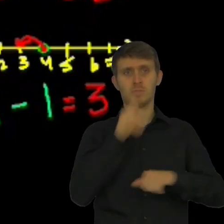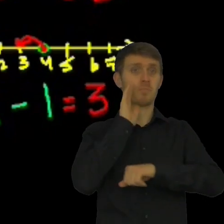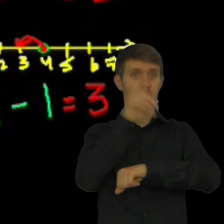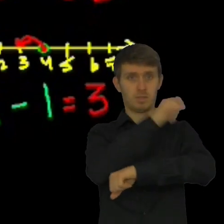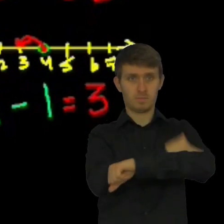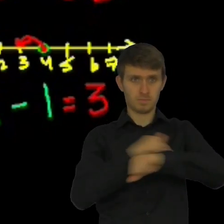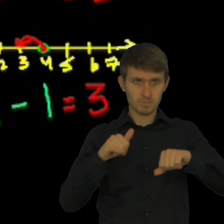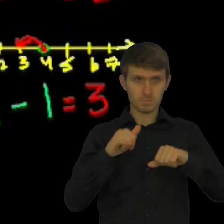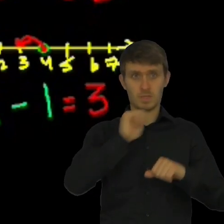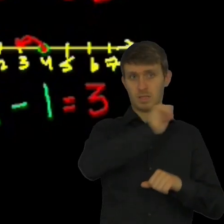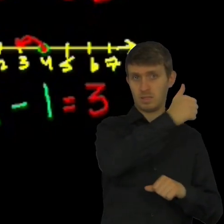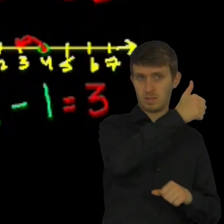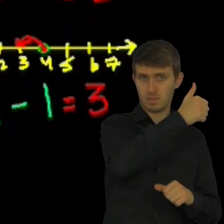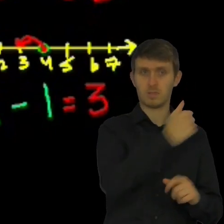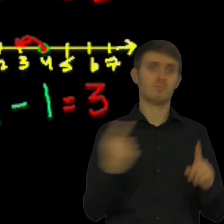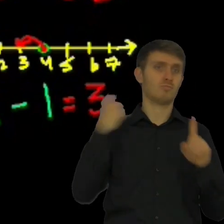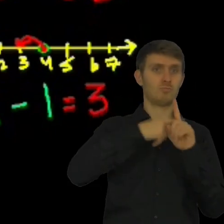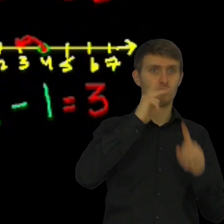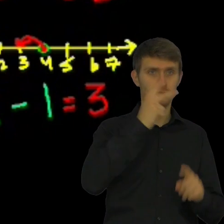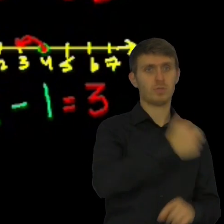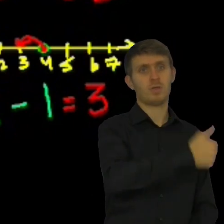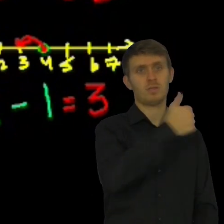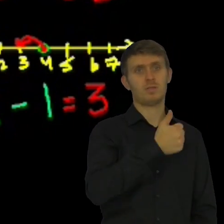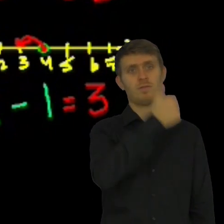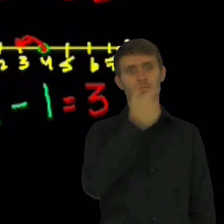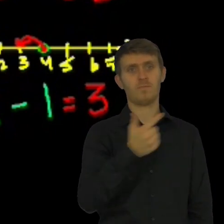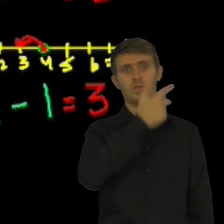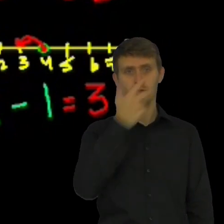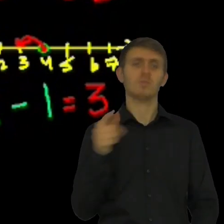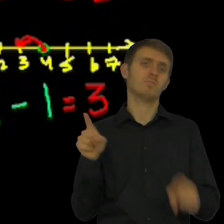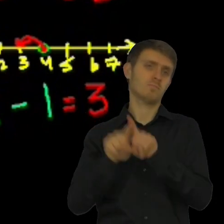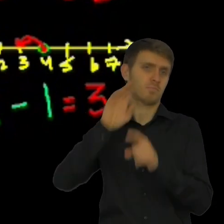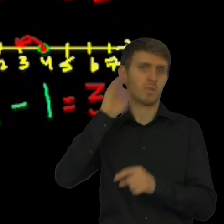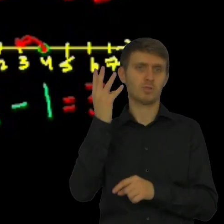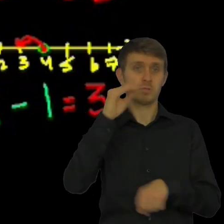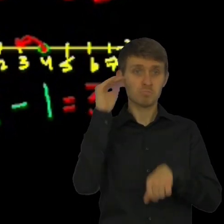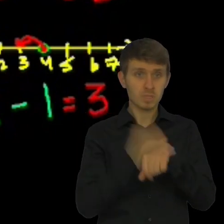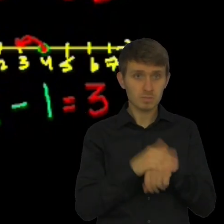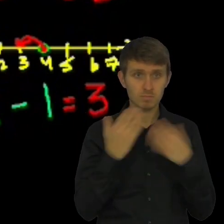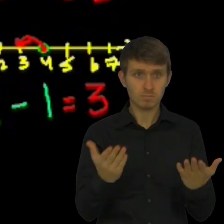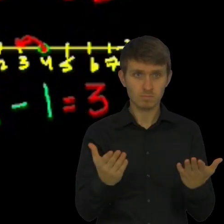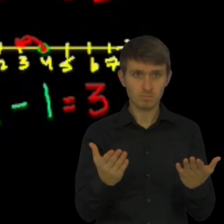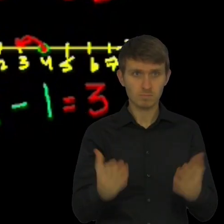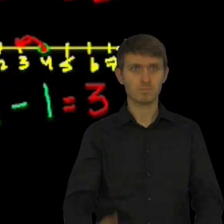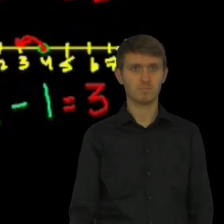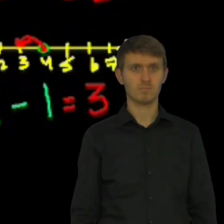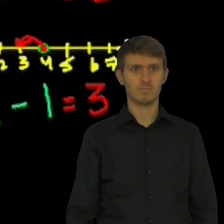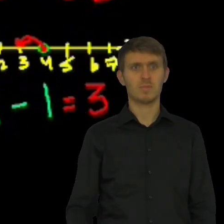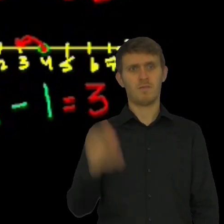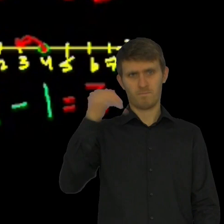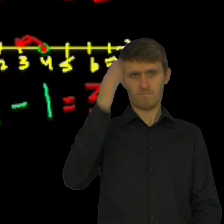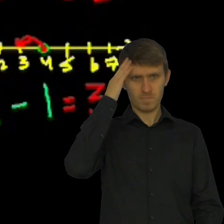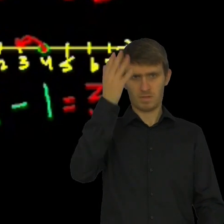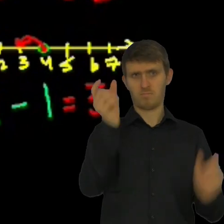line and added three one two three and you would have also ended it up with four right so we also know that you could have